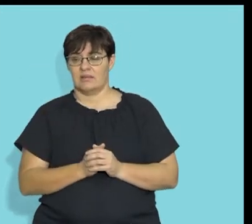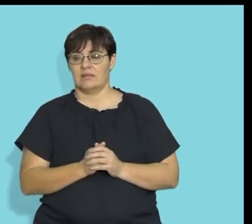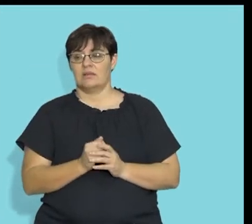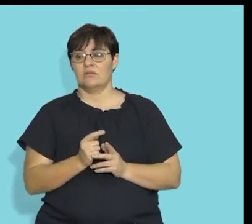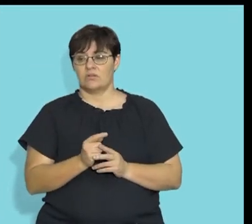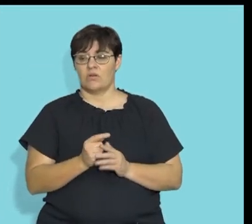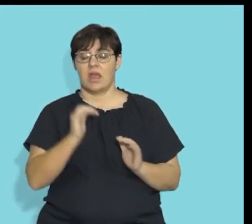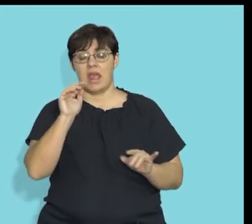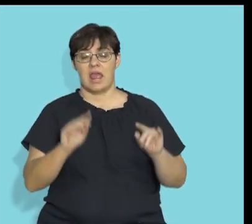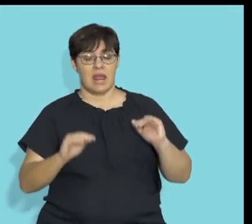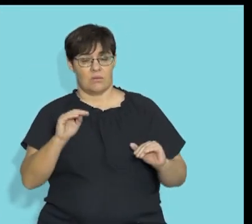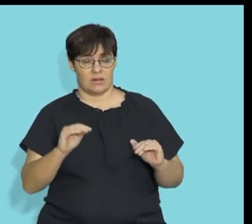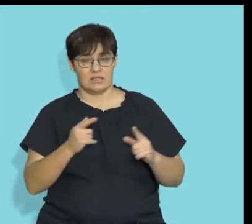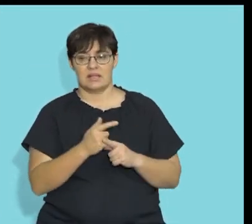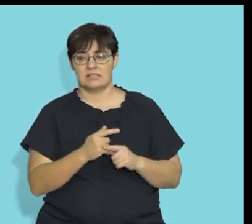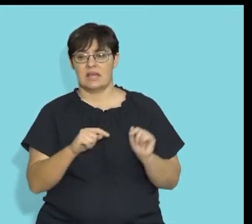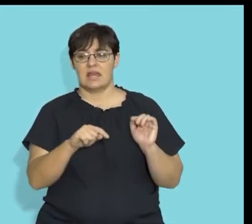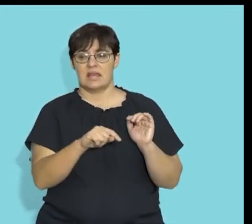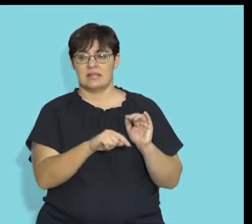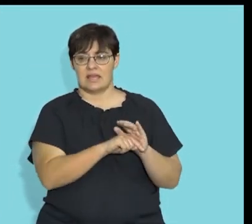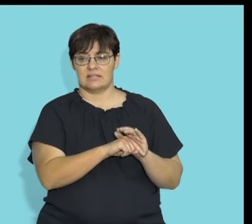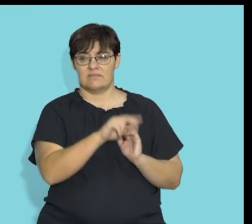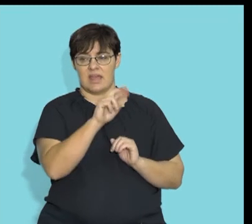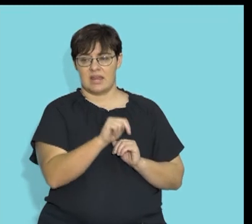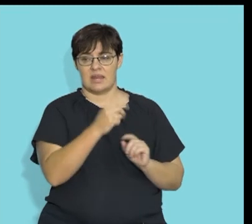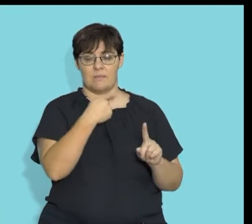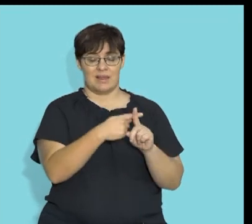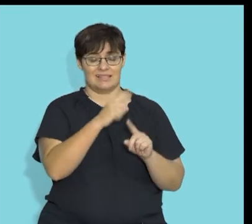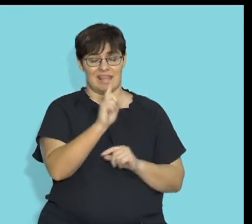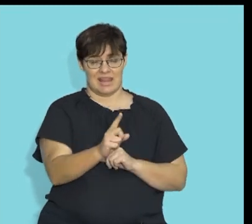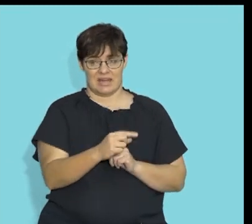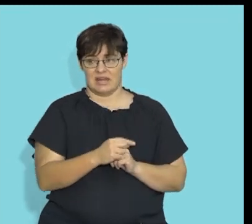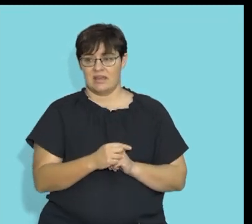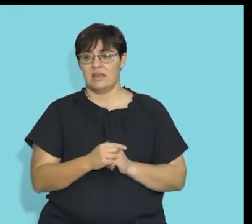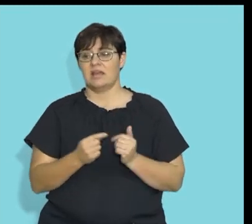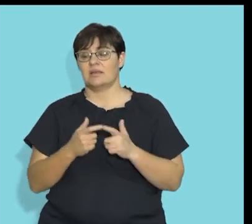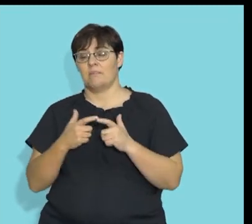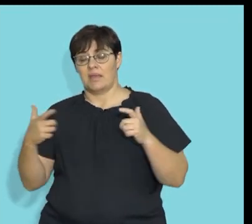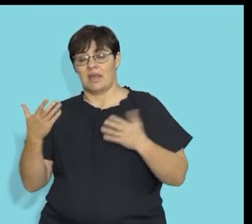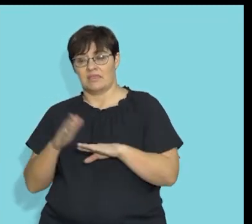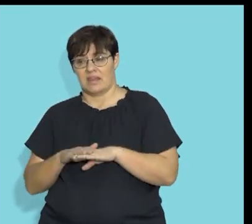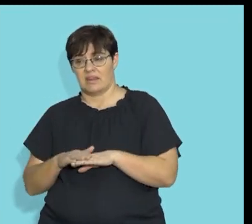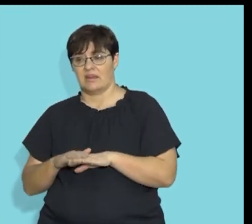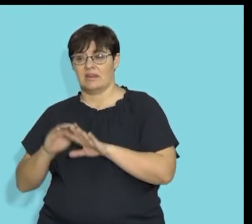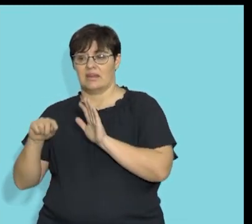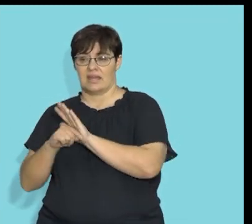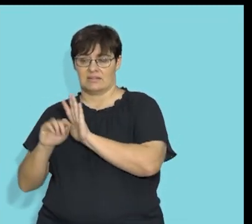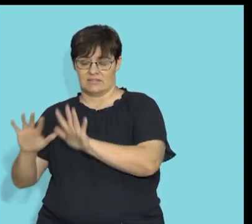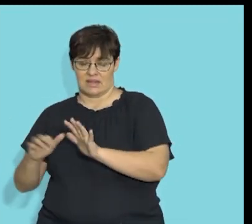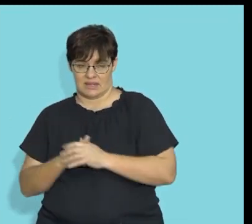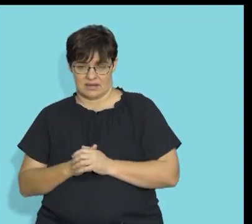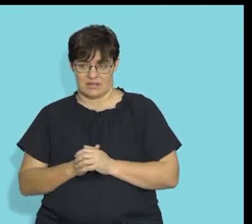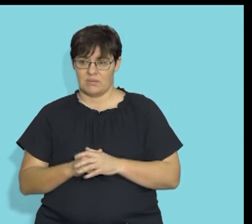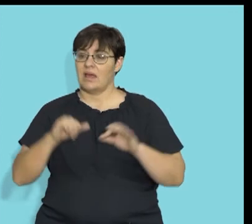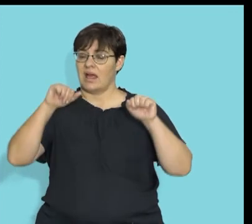10. So essentially, my inequality will say negative n plus 1 is greater than